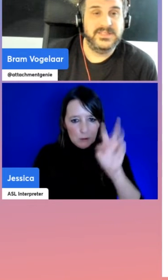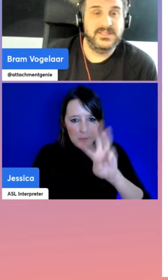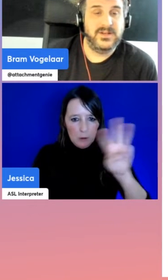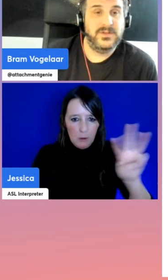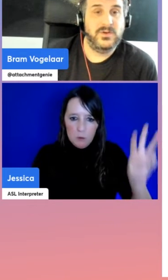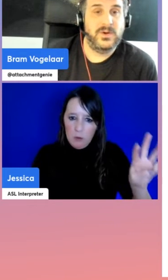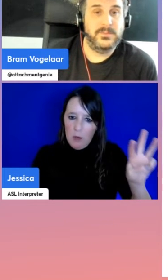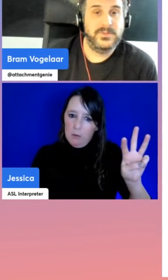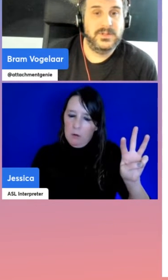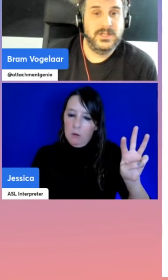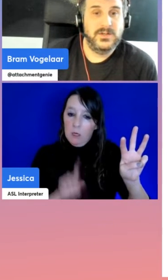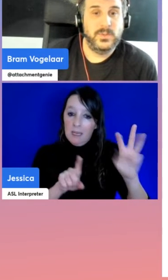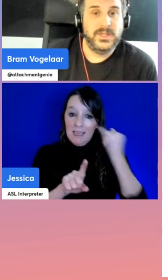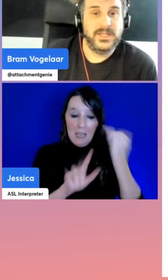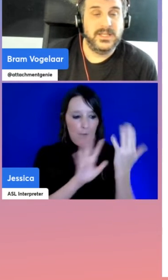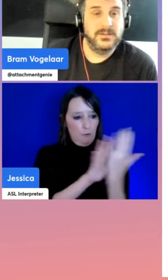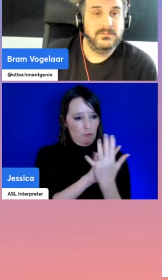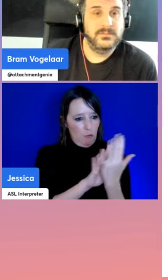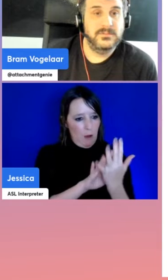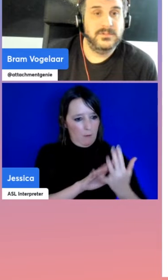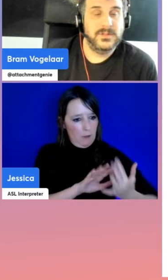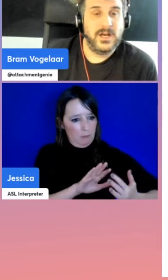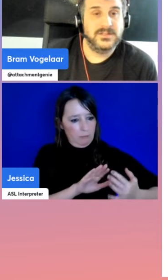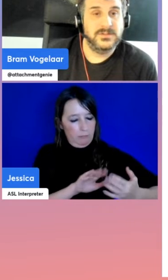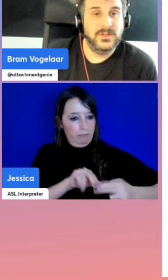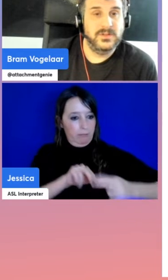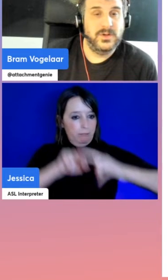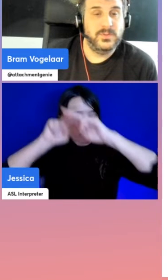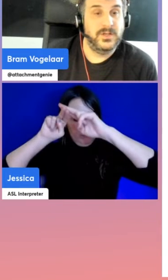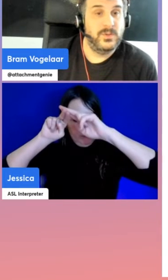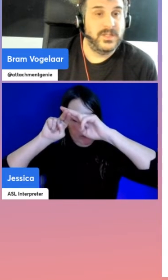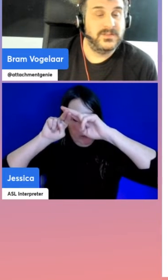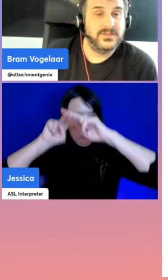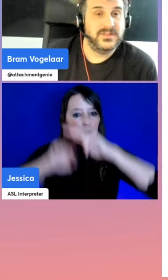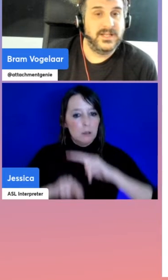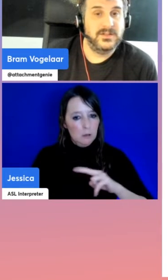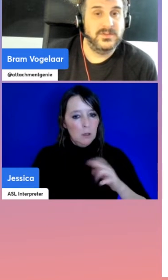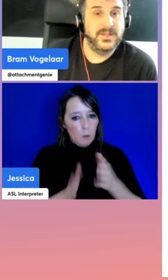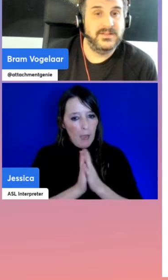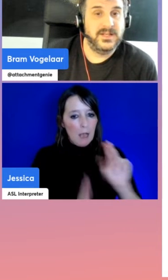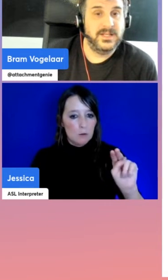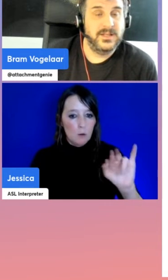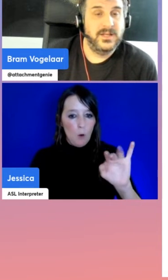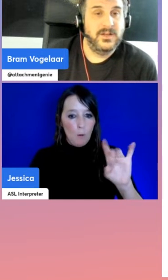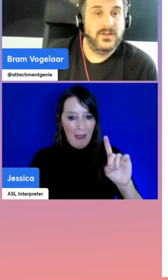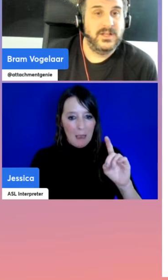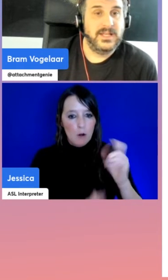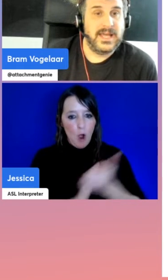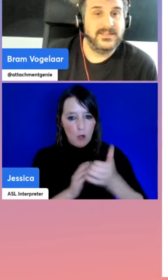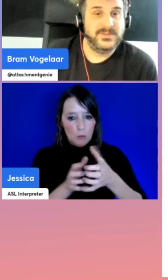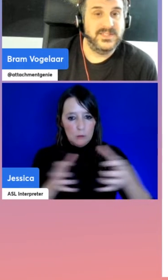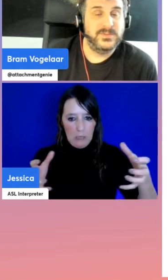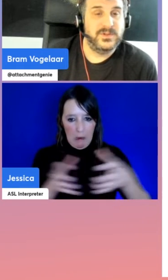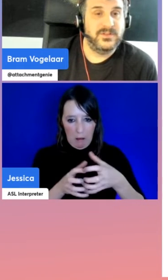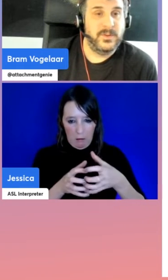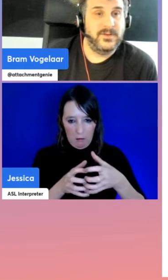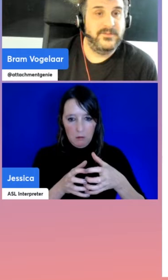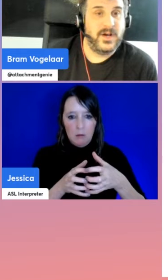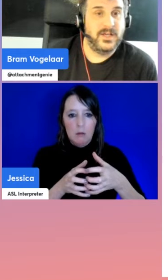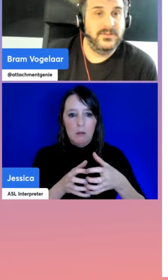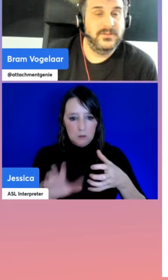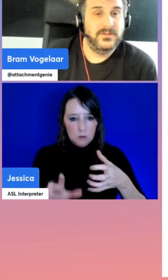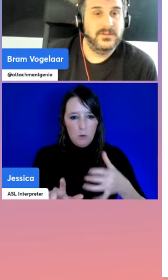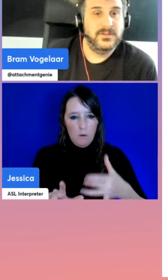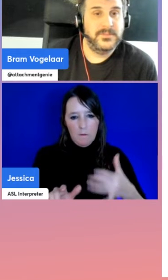see, if we see traffic go up, we ask the Nomad autoscaler to basically get a sweet spot of